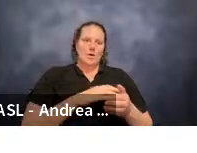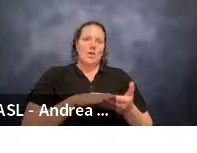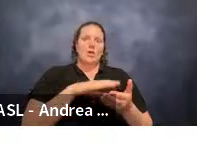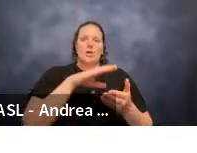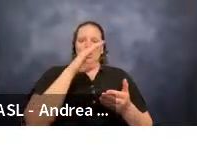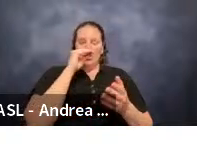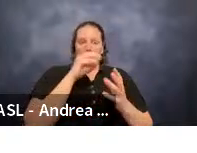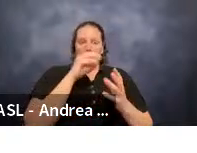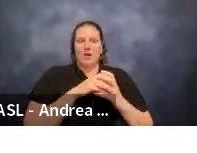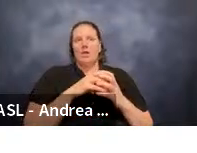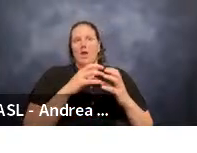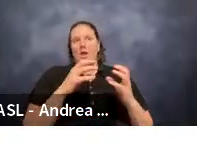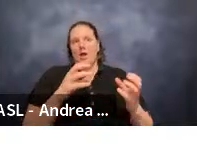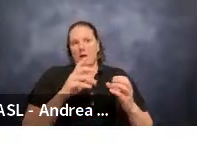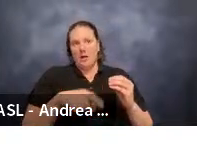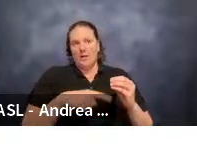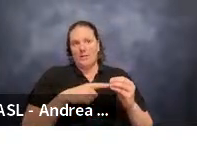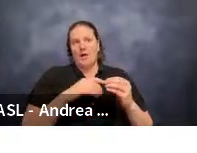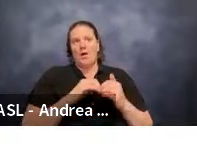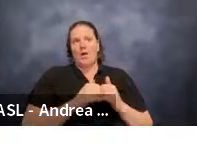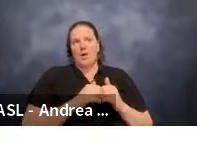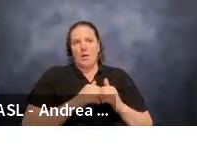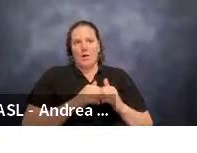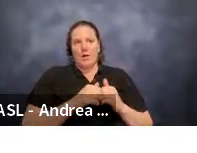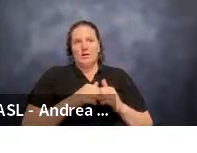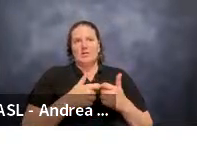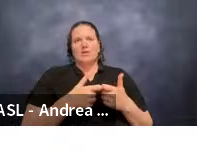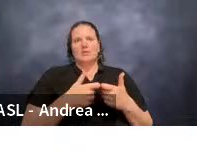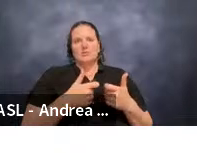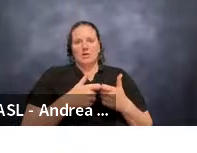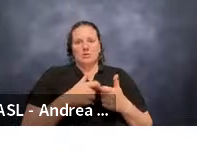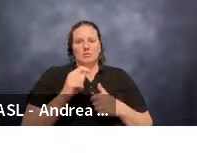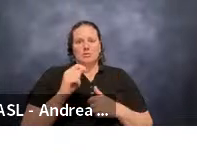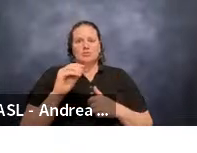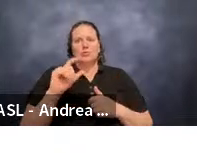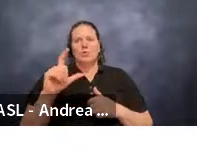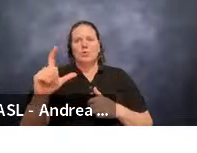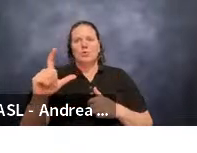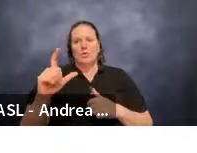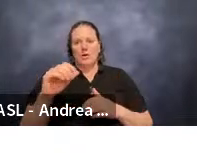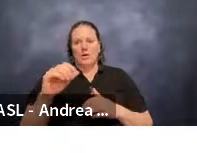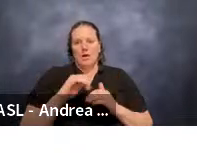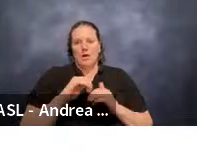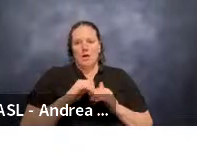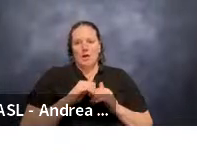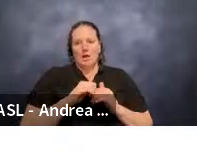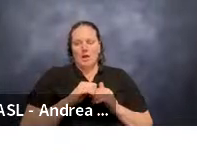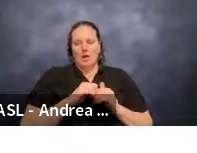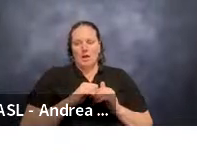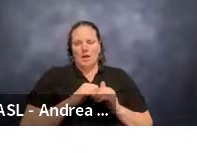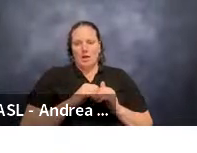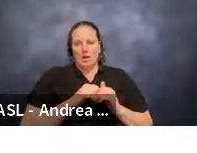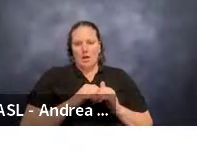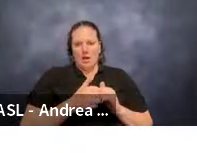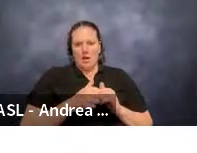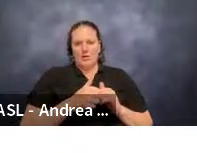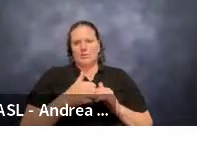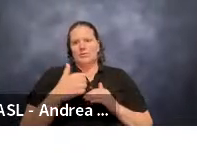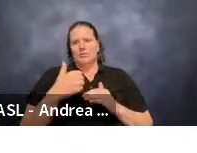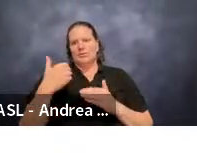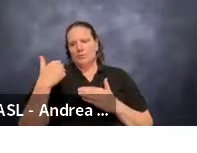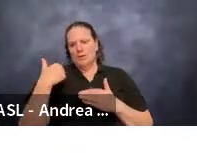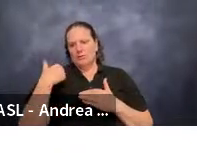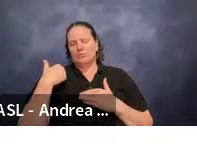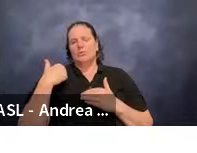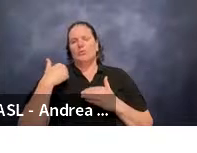lot about all electronic tolling. We've learned a lot how to be a responsible owner